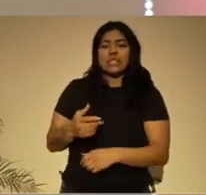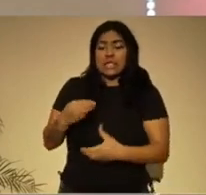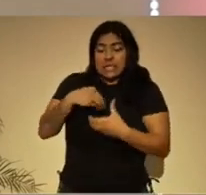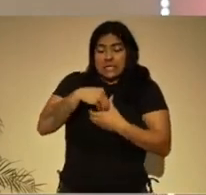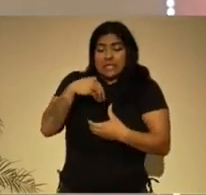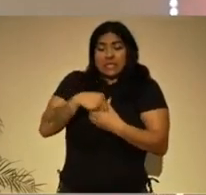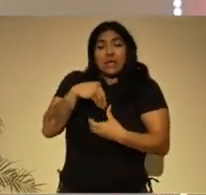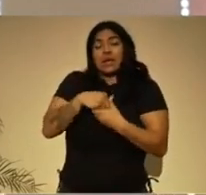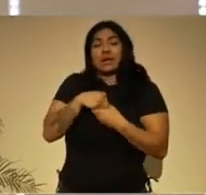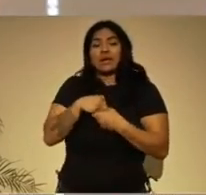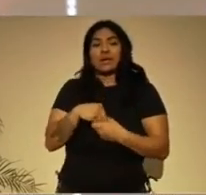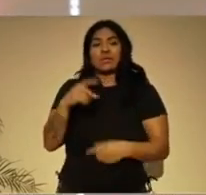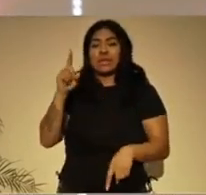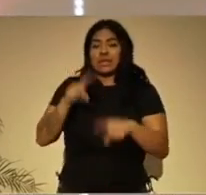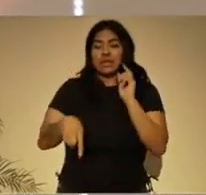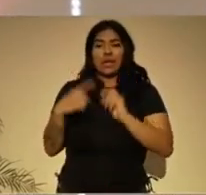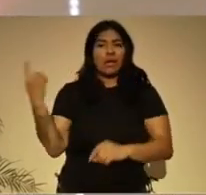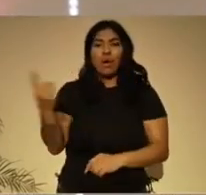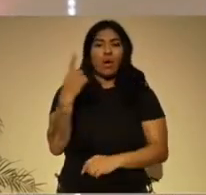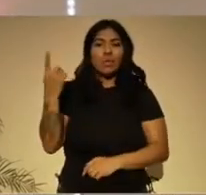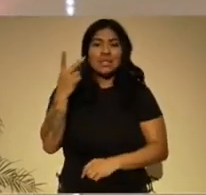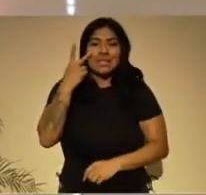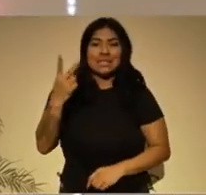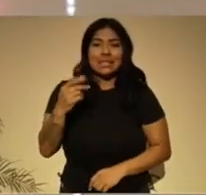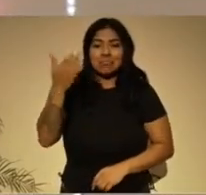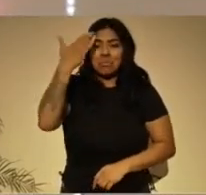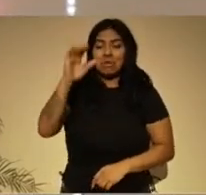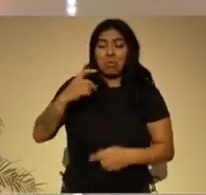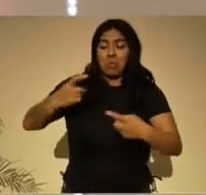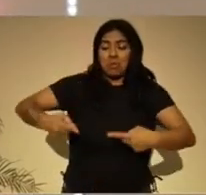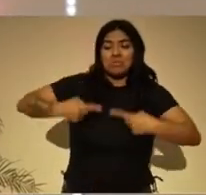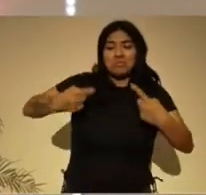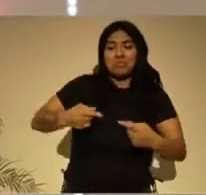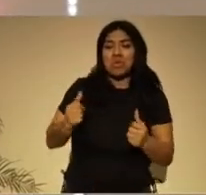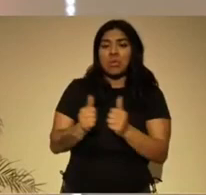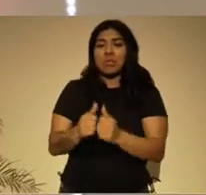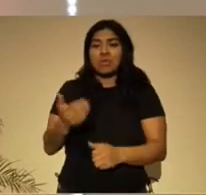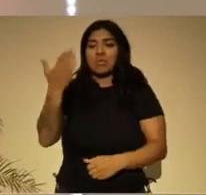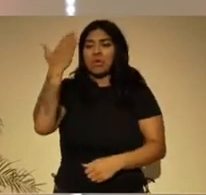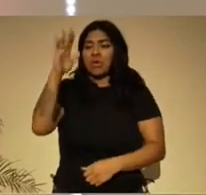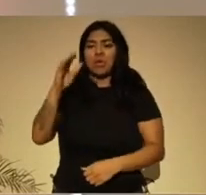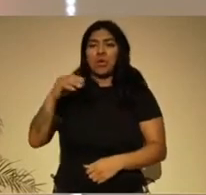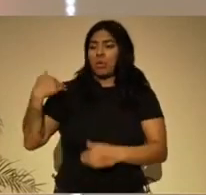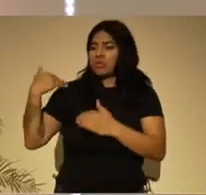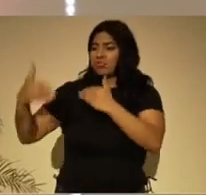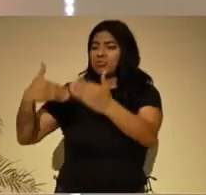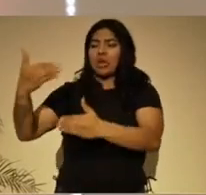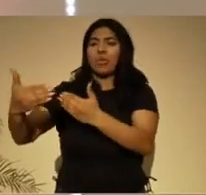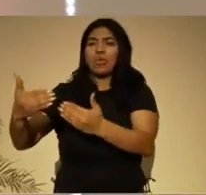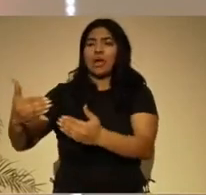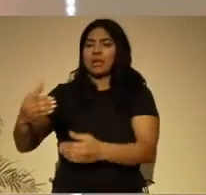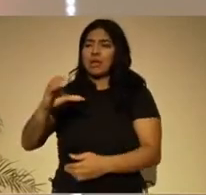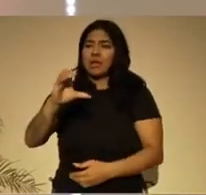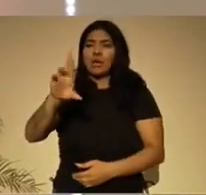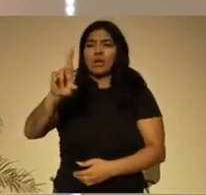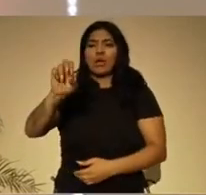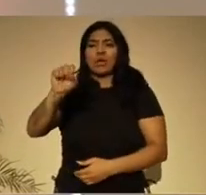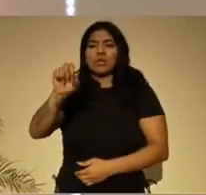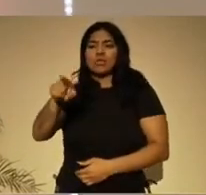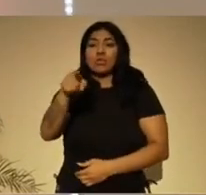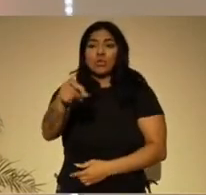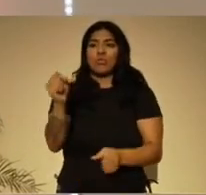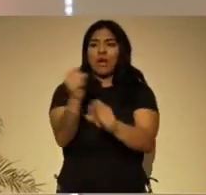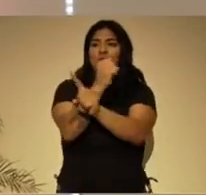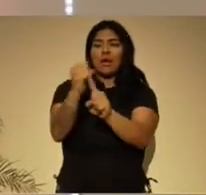inside, internal. We cannot always see them. You don't know what you're struggling with. You don't know what generational curses your family may be